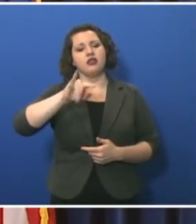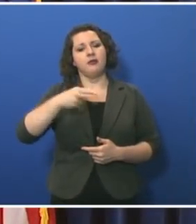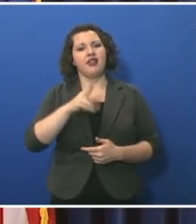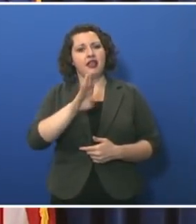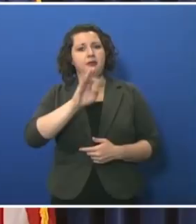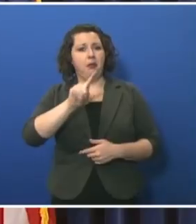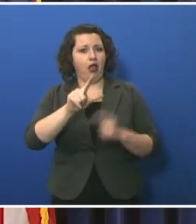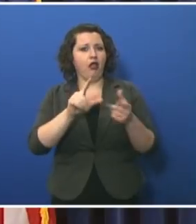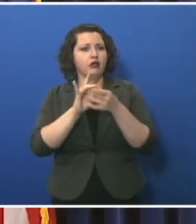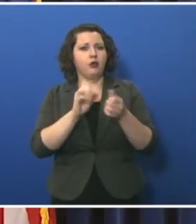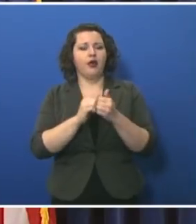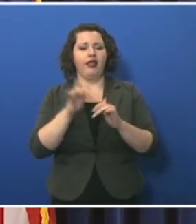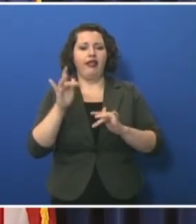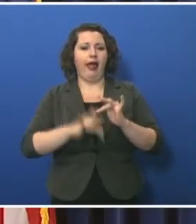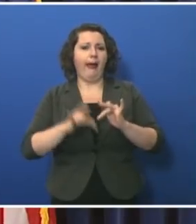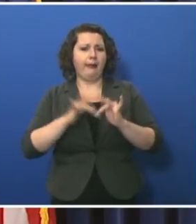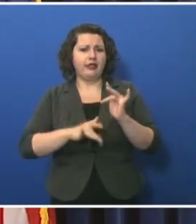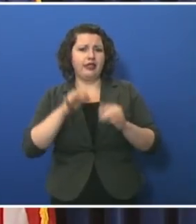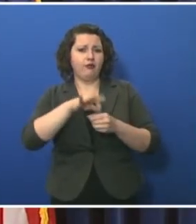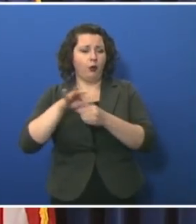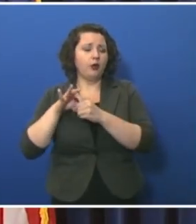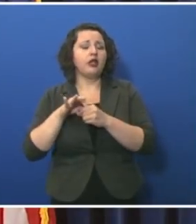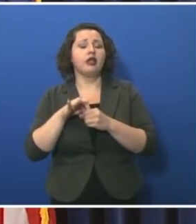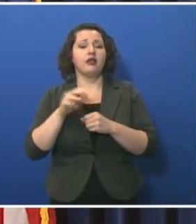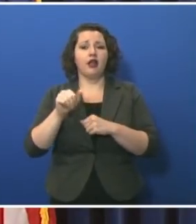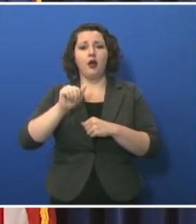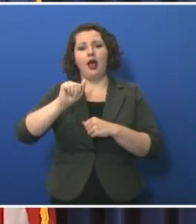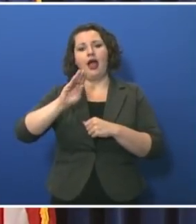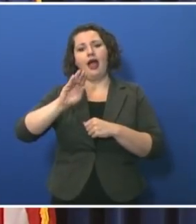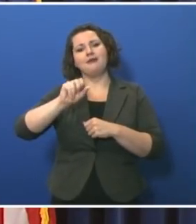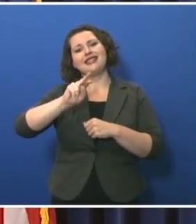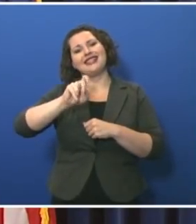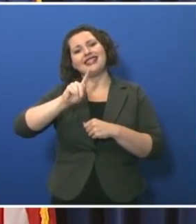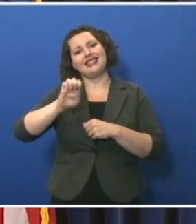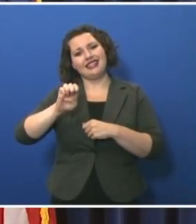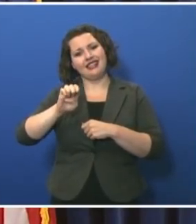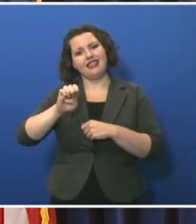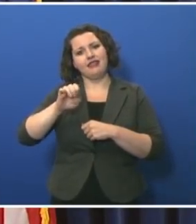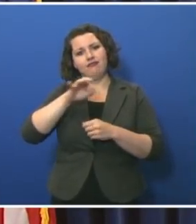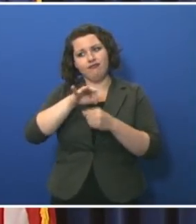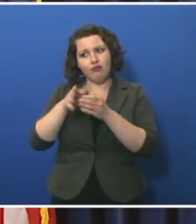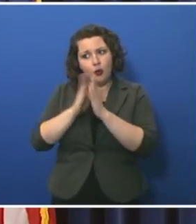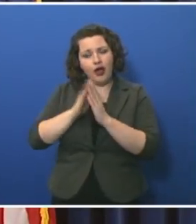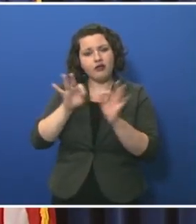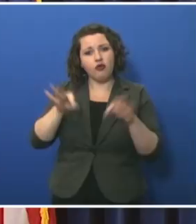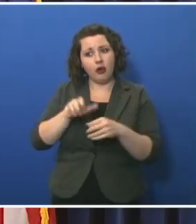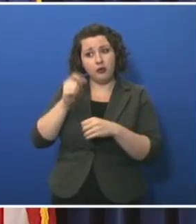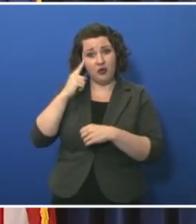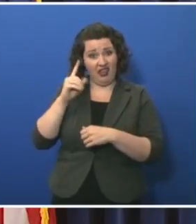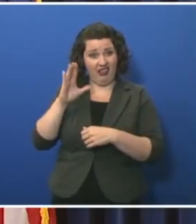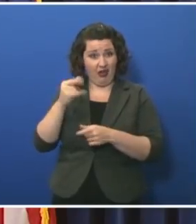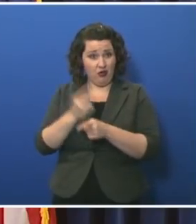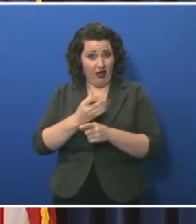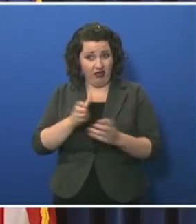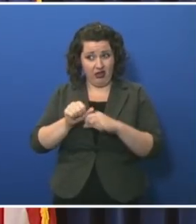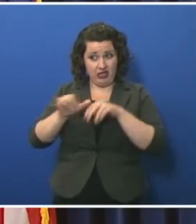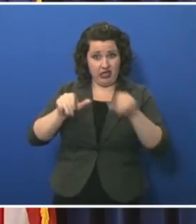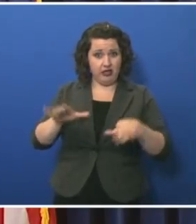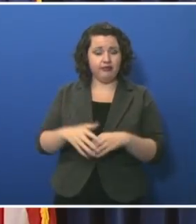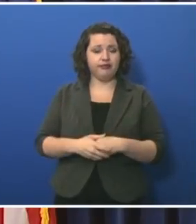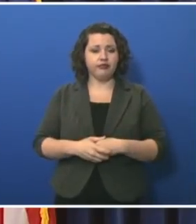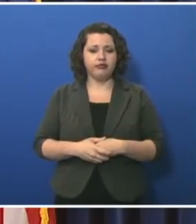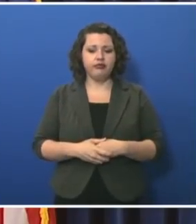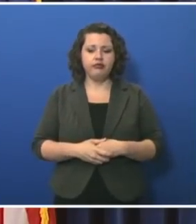out those absentee ballot request forms? Do you believe Secretary Pate did the right thing by doing that in the first place? Well, he sent out request